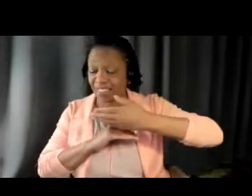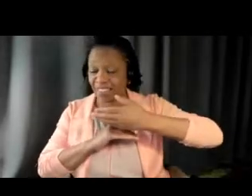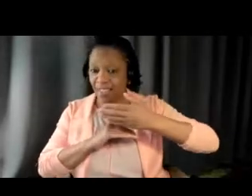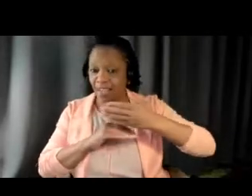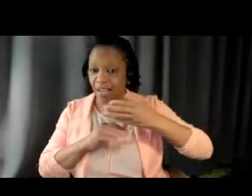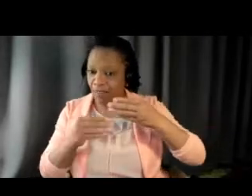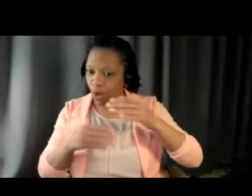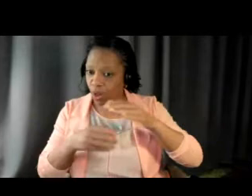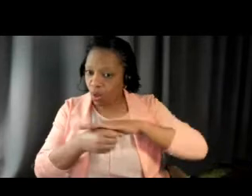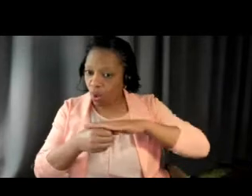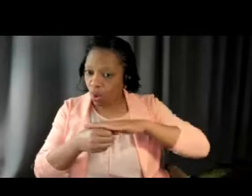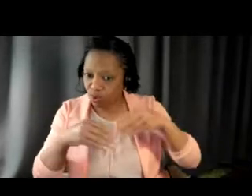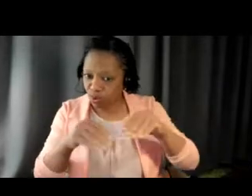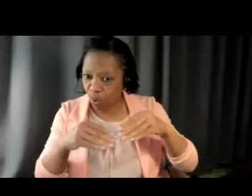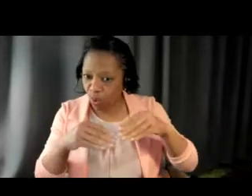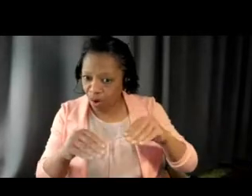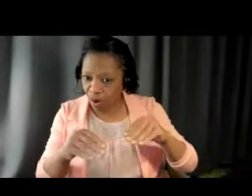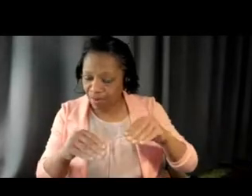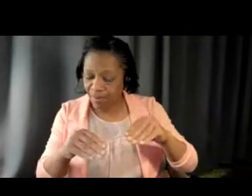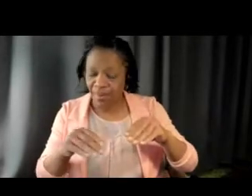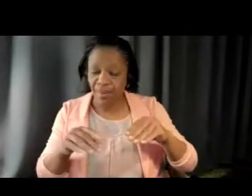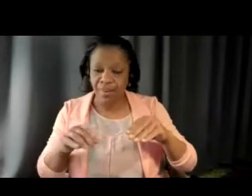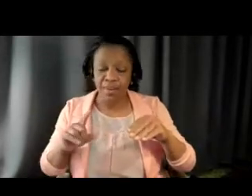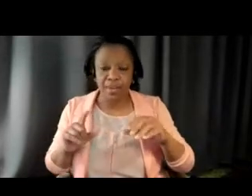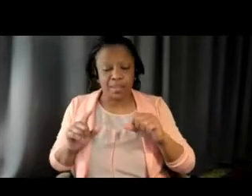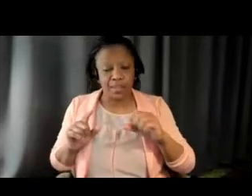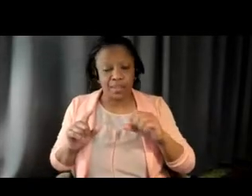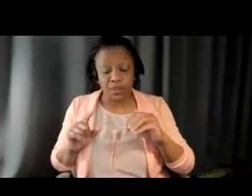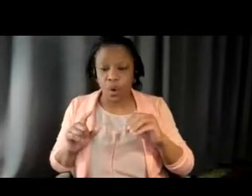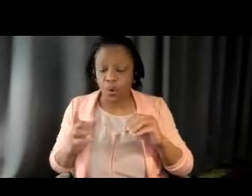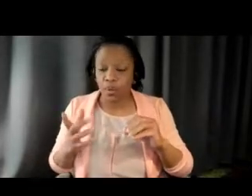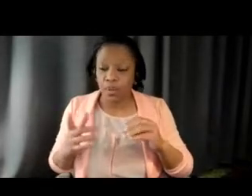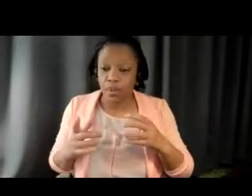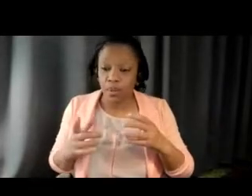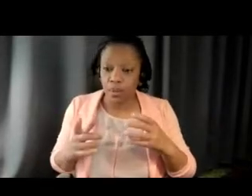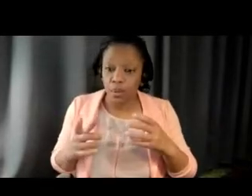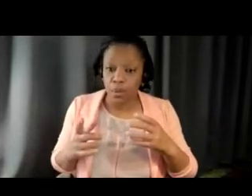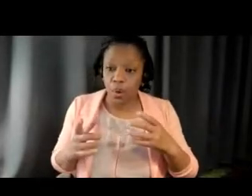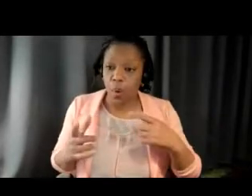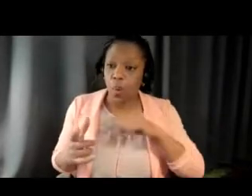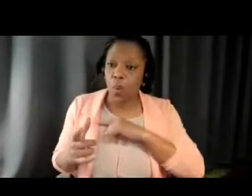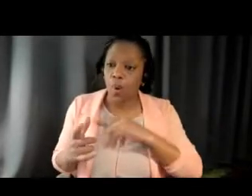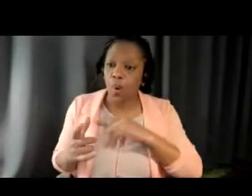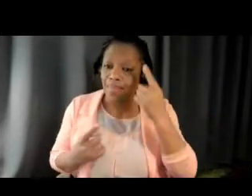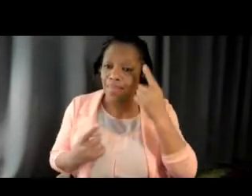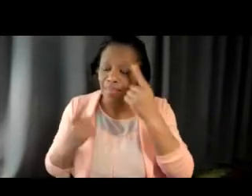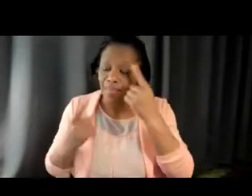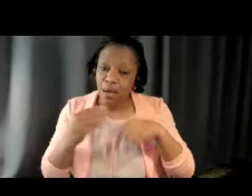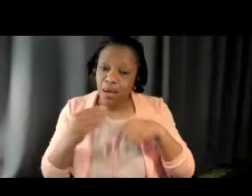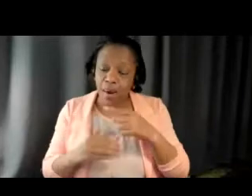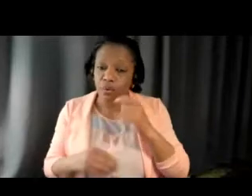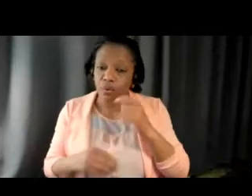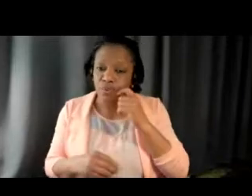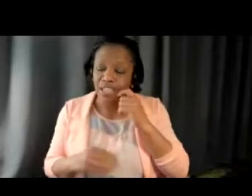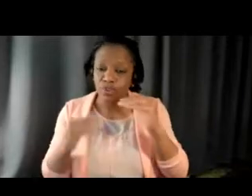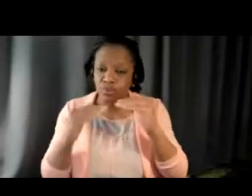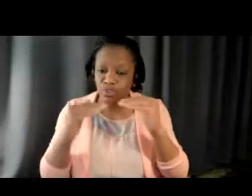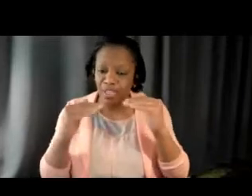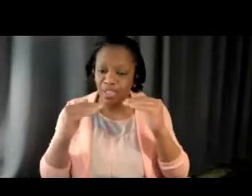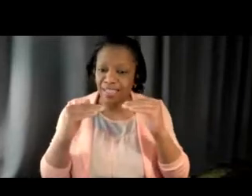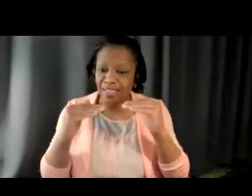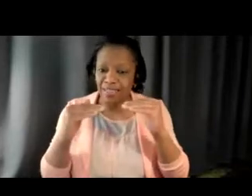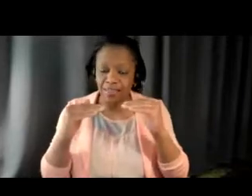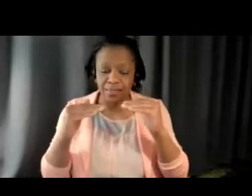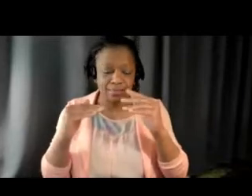wave of protests. So when we think about the wave of protests for racial justice, which has been a fight that has been going on since